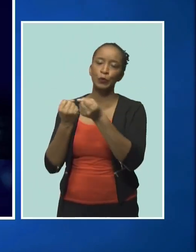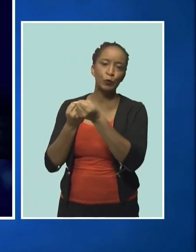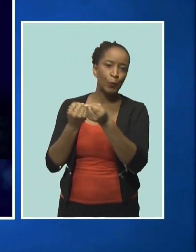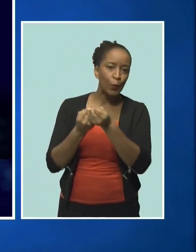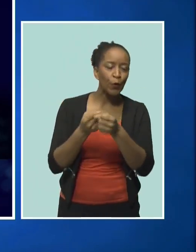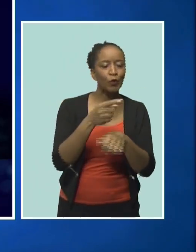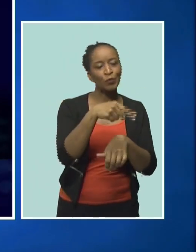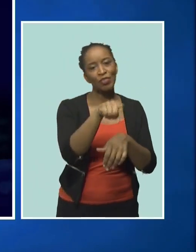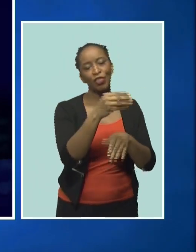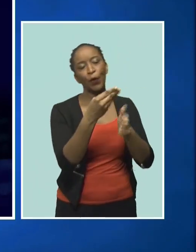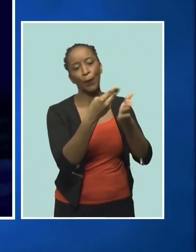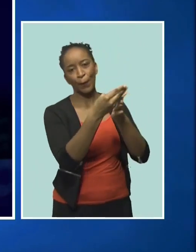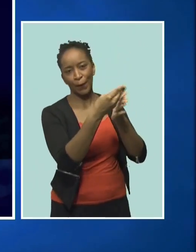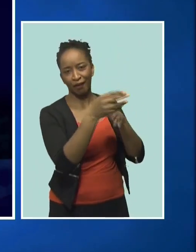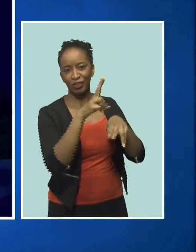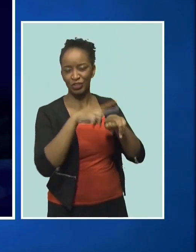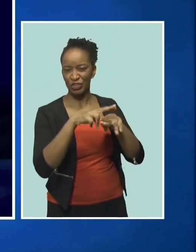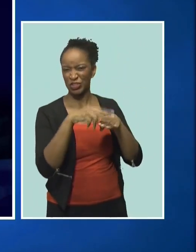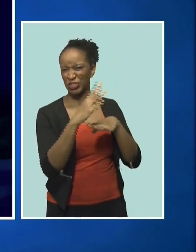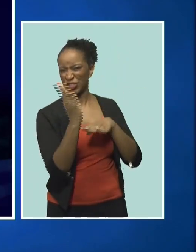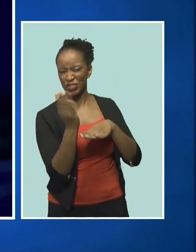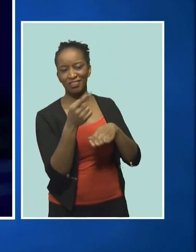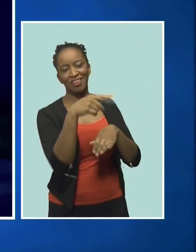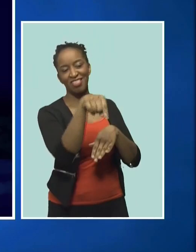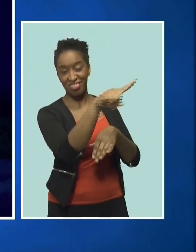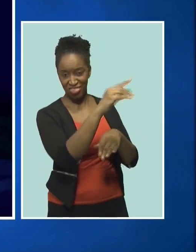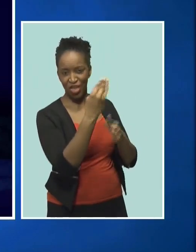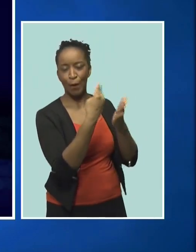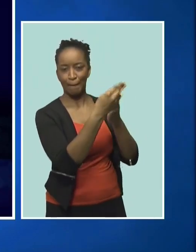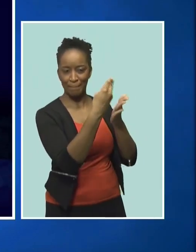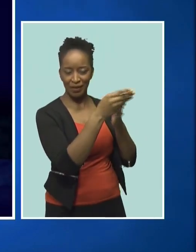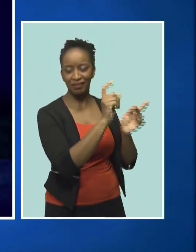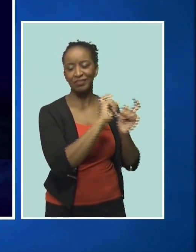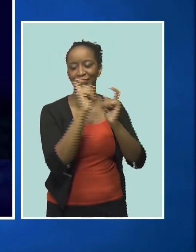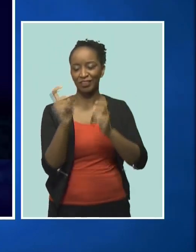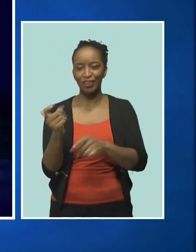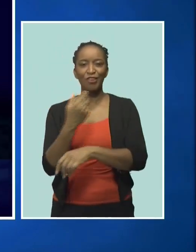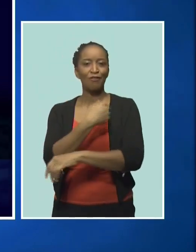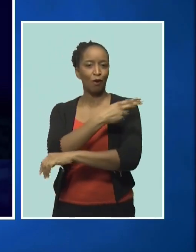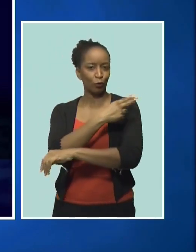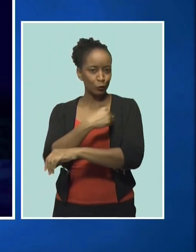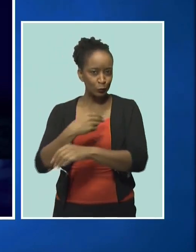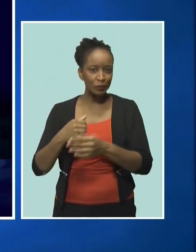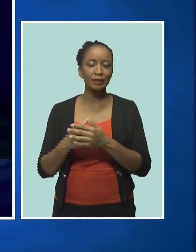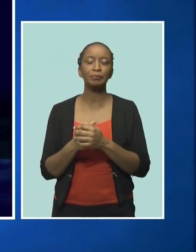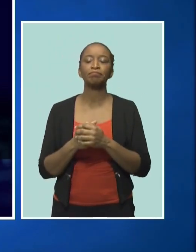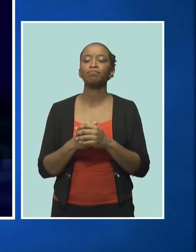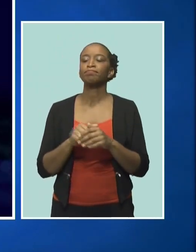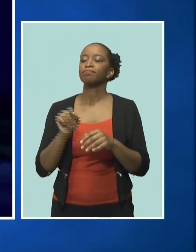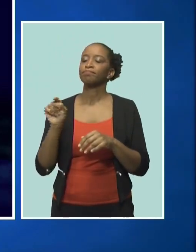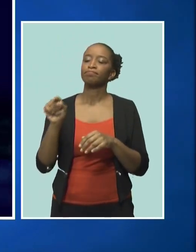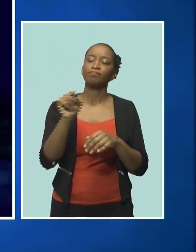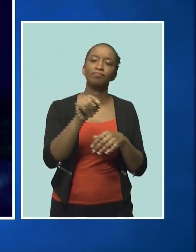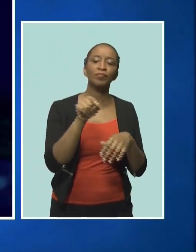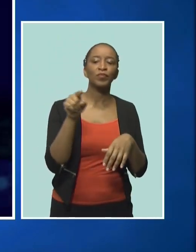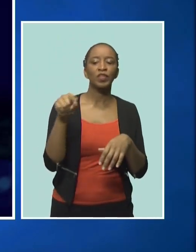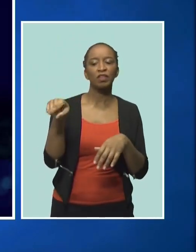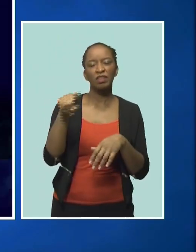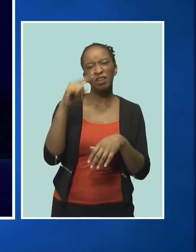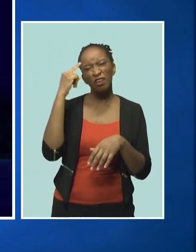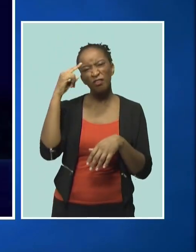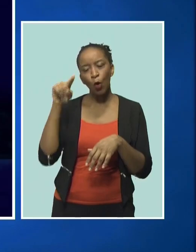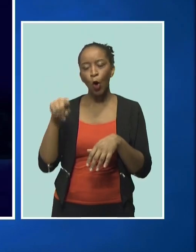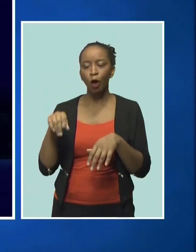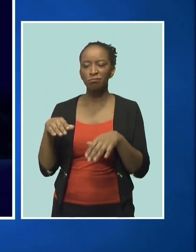in. I have done a number of those handover ceremonies for recliners, so we've been seeing them on the pediatric wards, and I'm pretty sure some